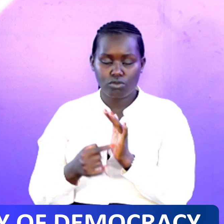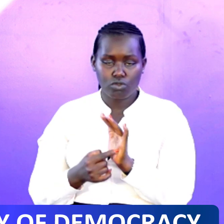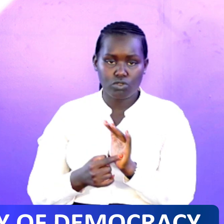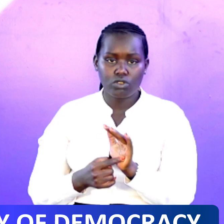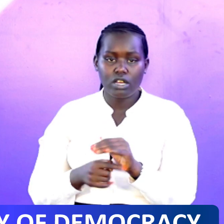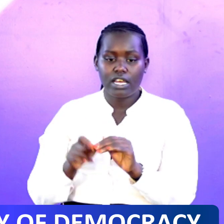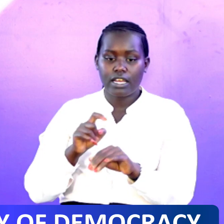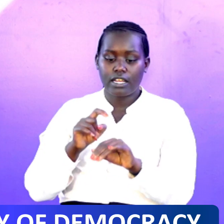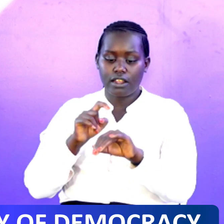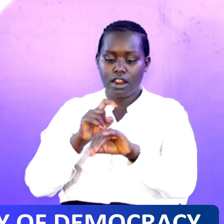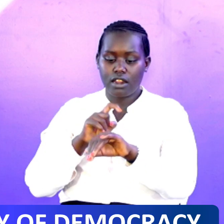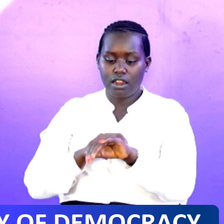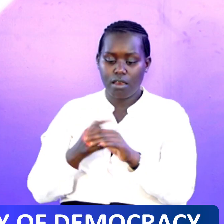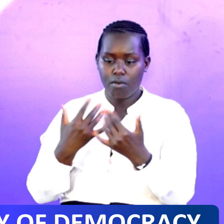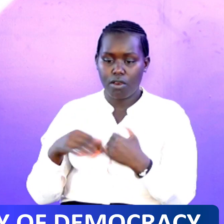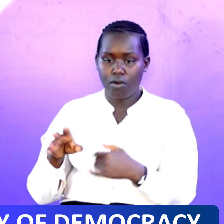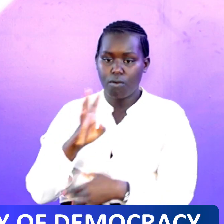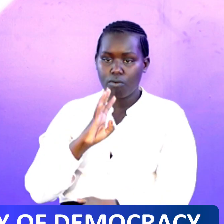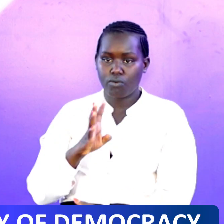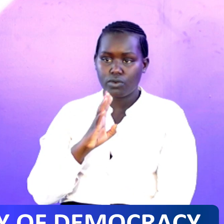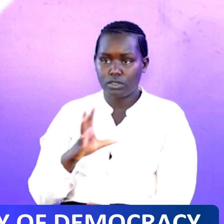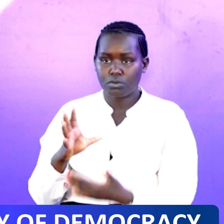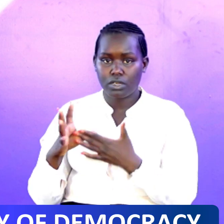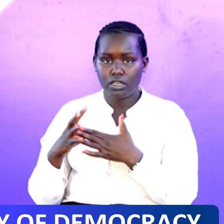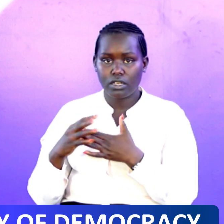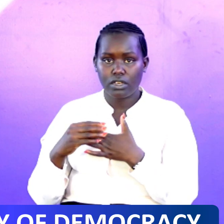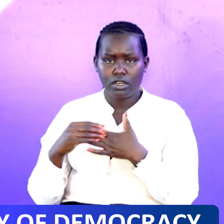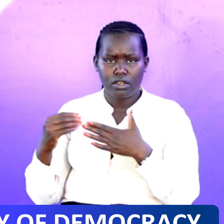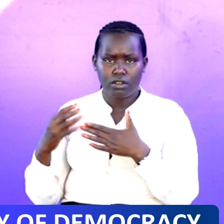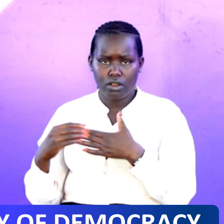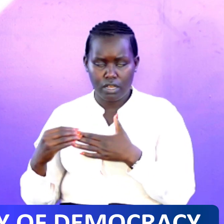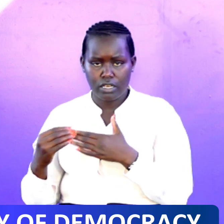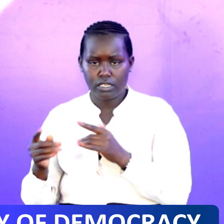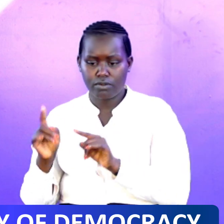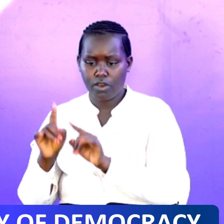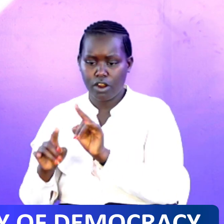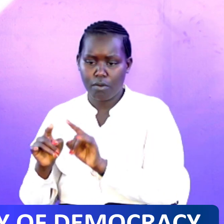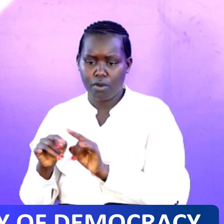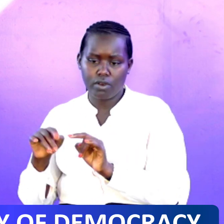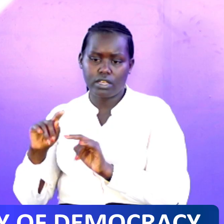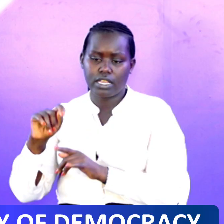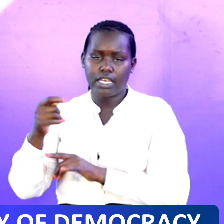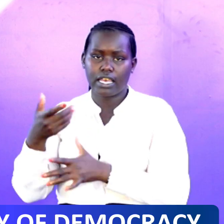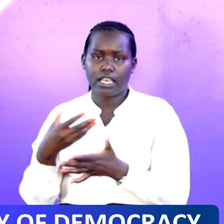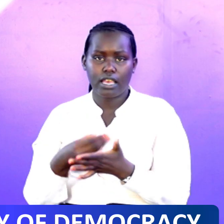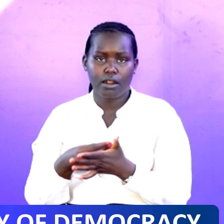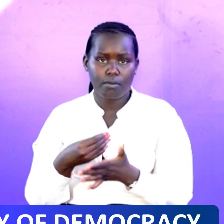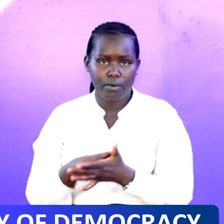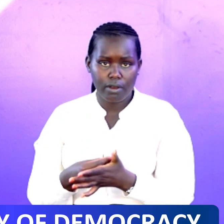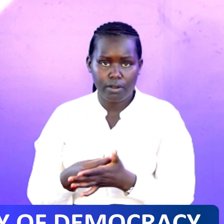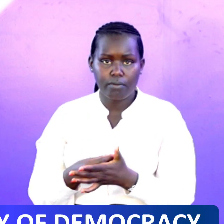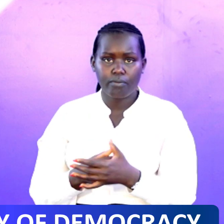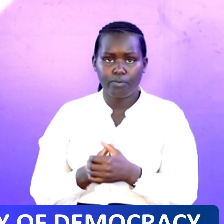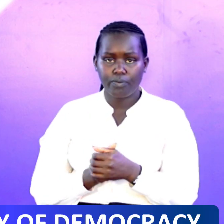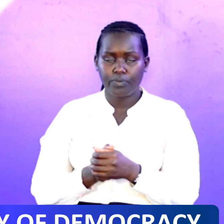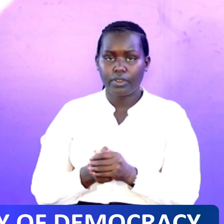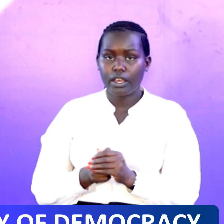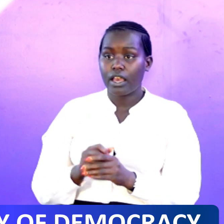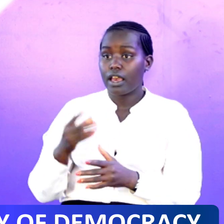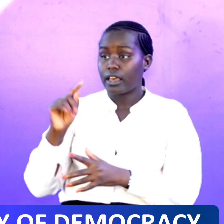we speak now, the dollar is doing very well against the Kenya shilling, isn't it? The Kenya shilling is doing very well against the